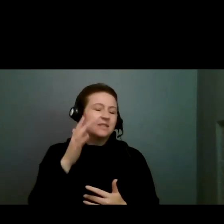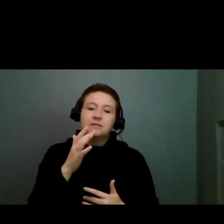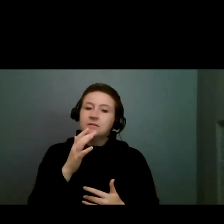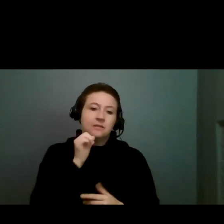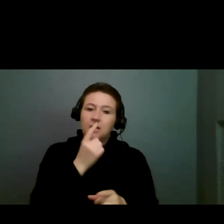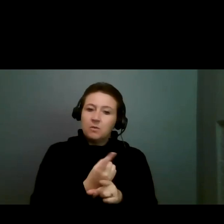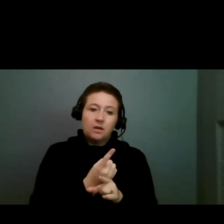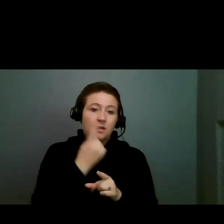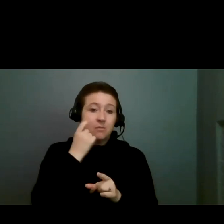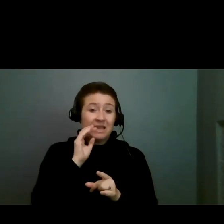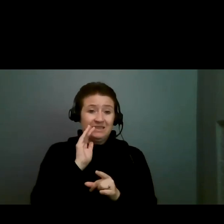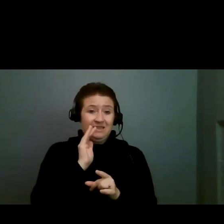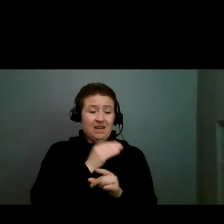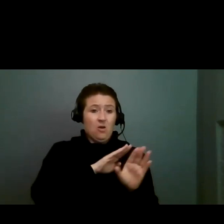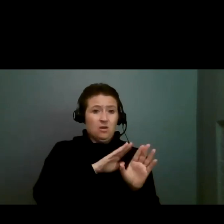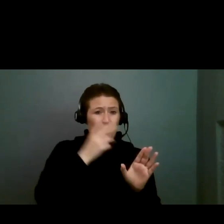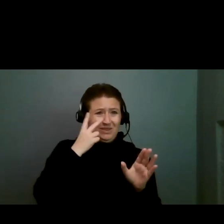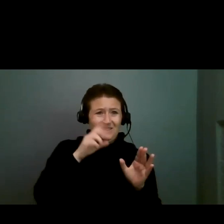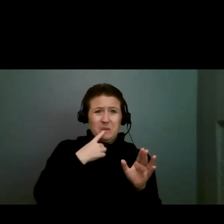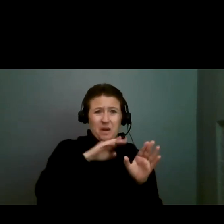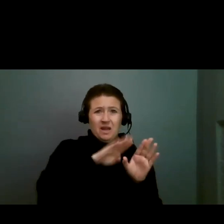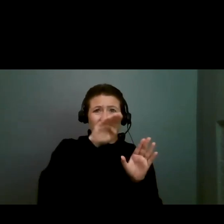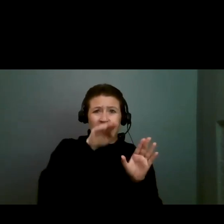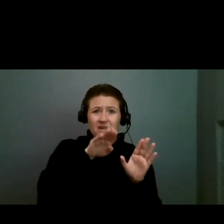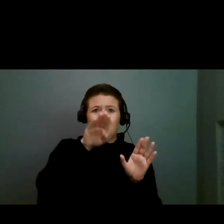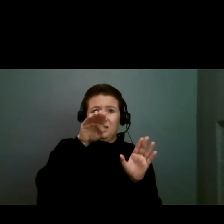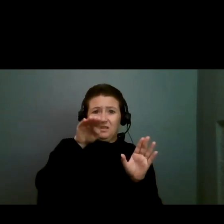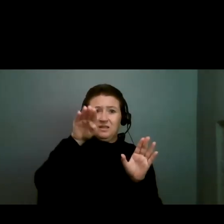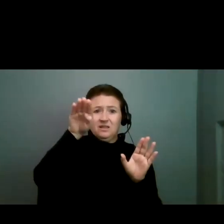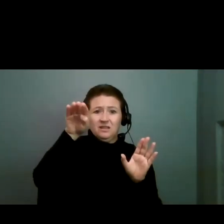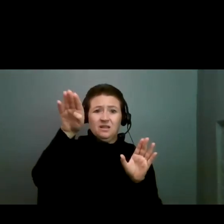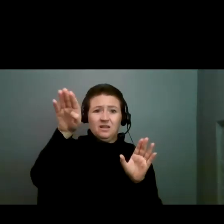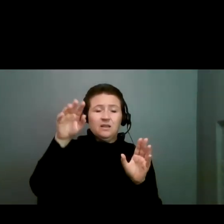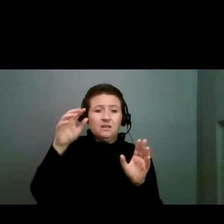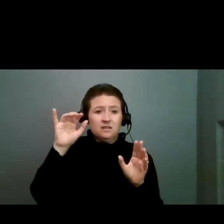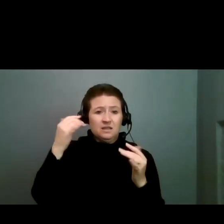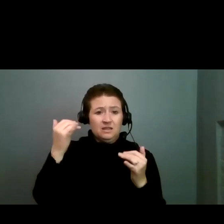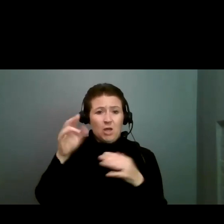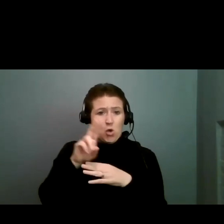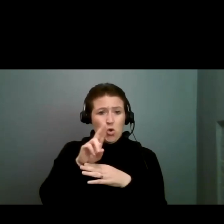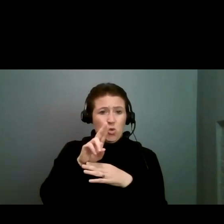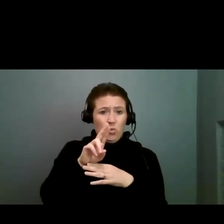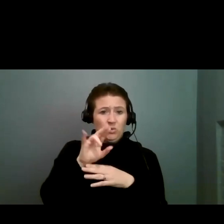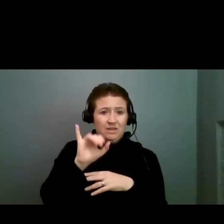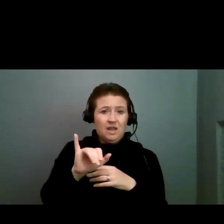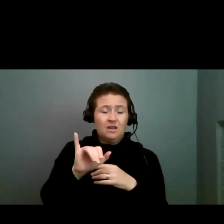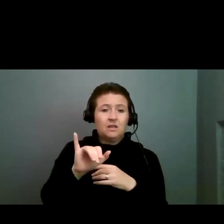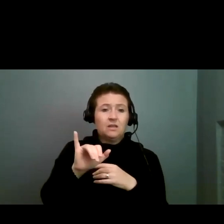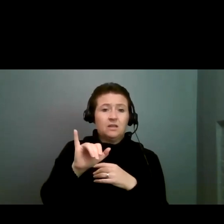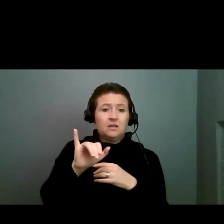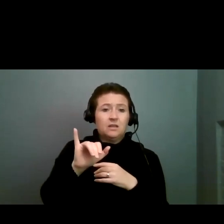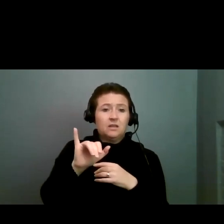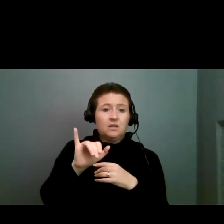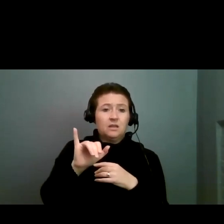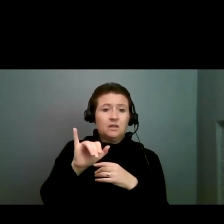our epidemic curve, the epidemic curve that we're using most extensively